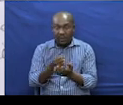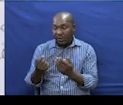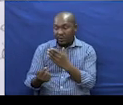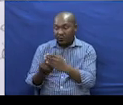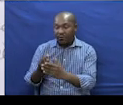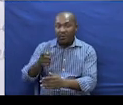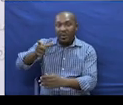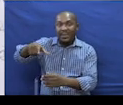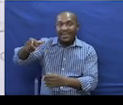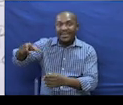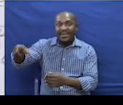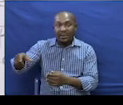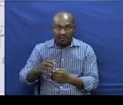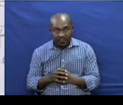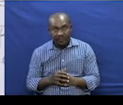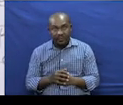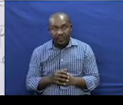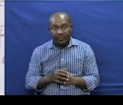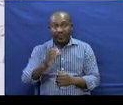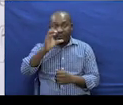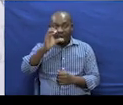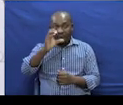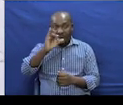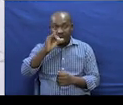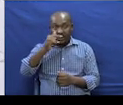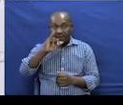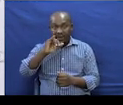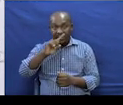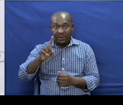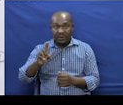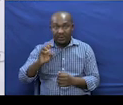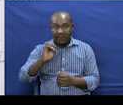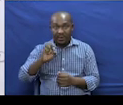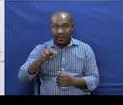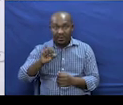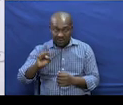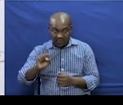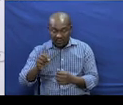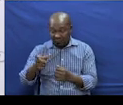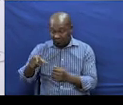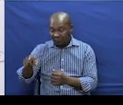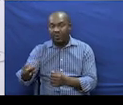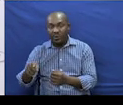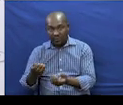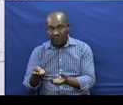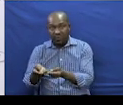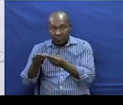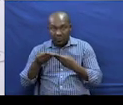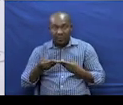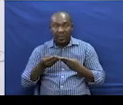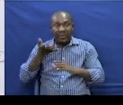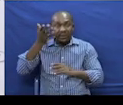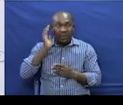the citizens. That is the meaning of democracy. That democracy can be understood